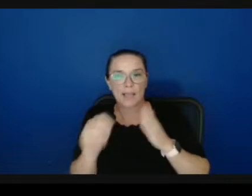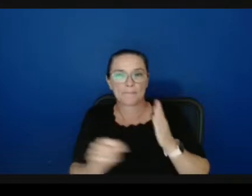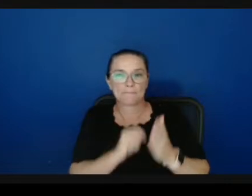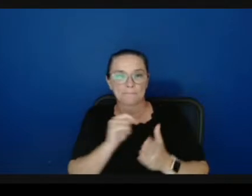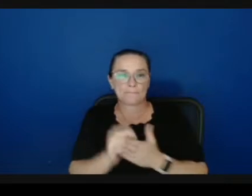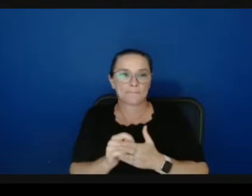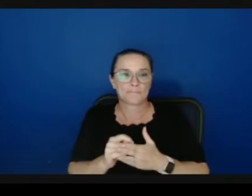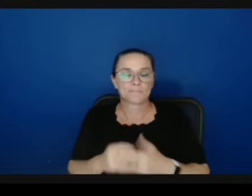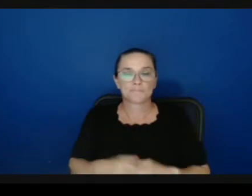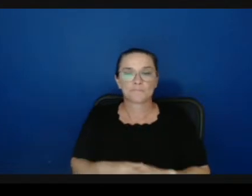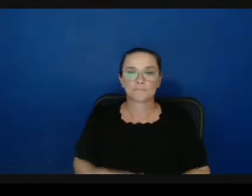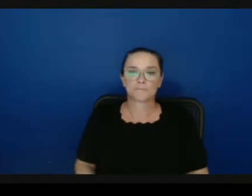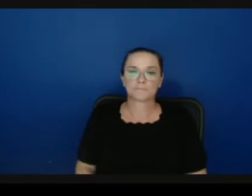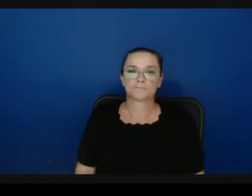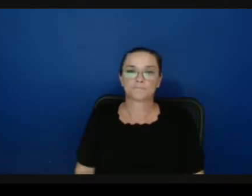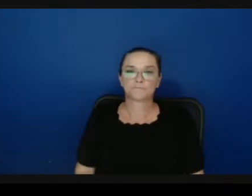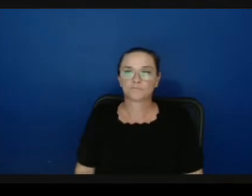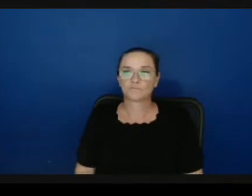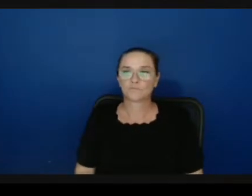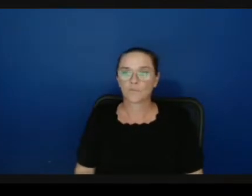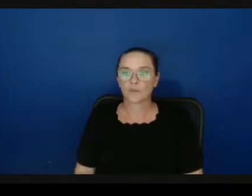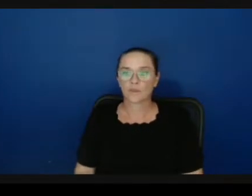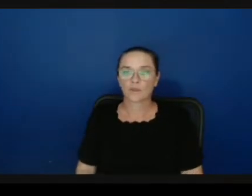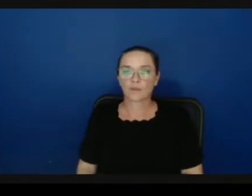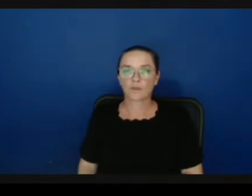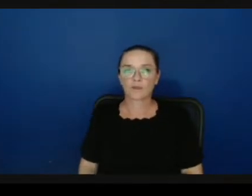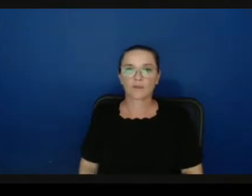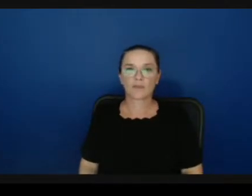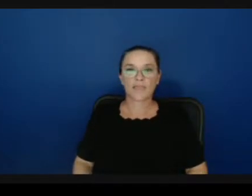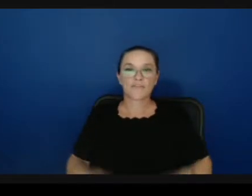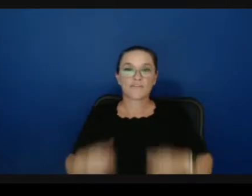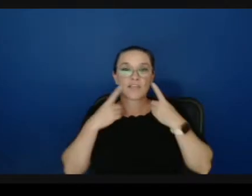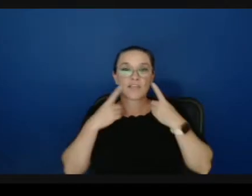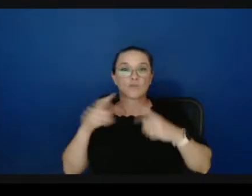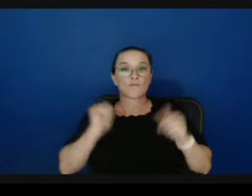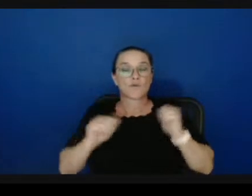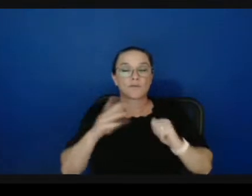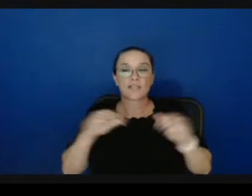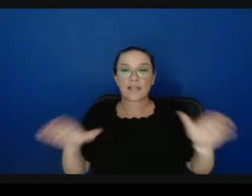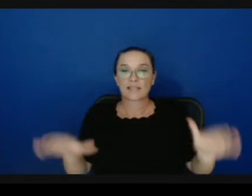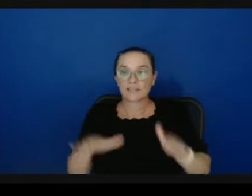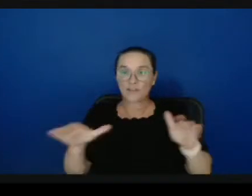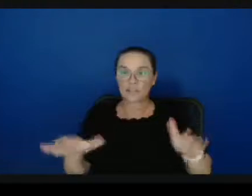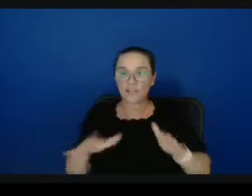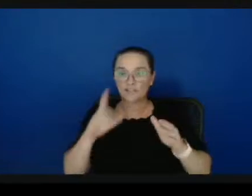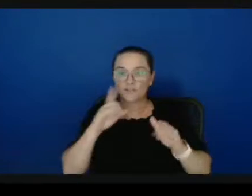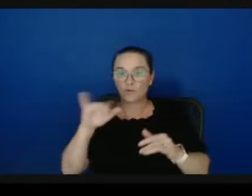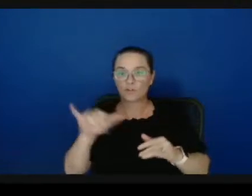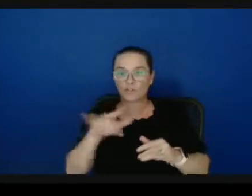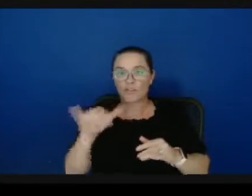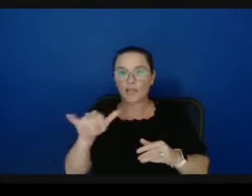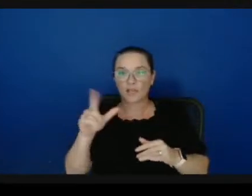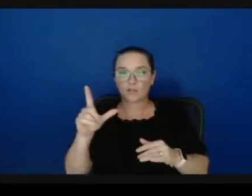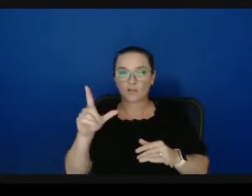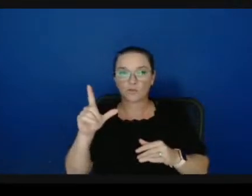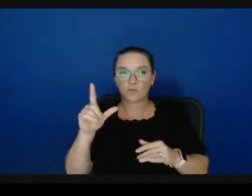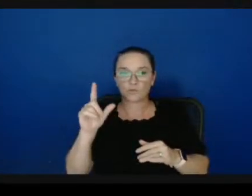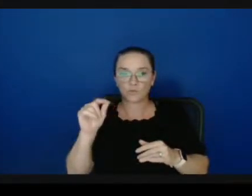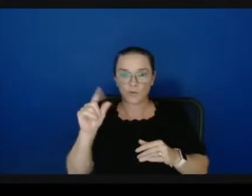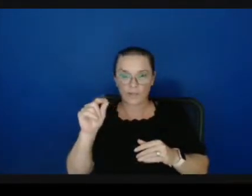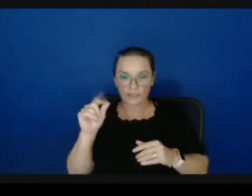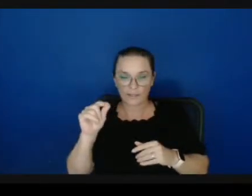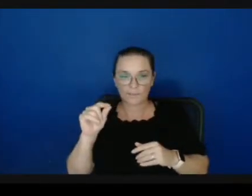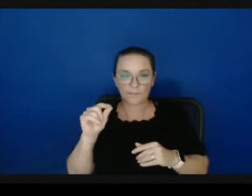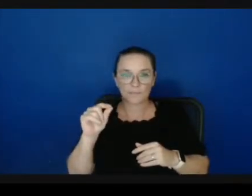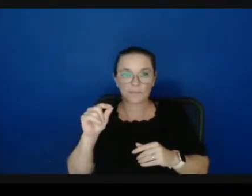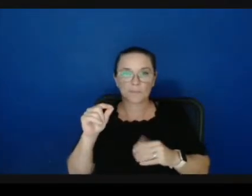the events for July, and a little bit more. They've actually announced performers and activities for the Cultural Festival on July 20th. So that is